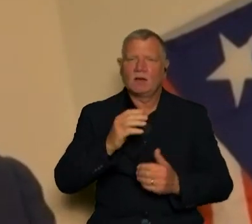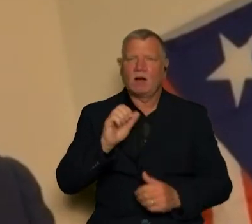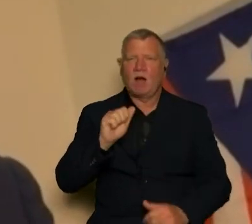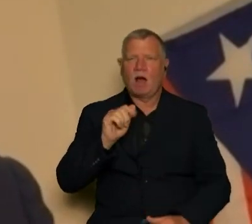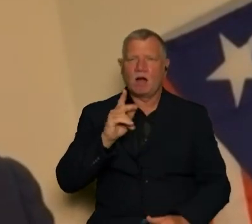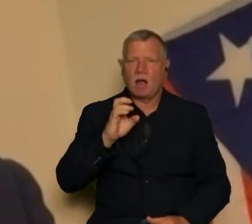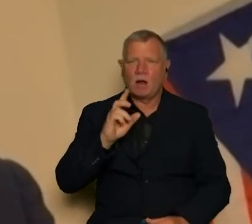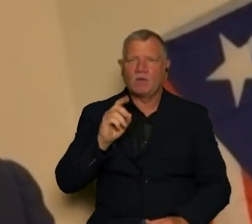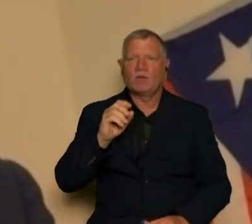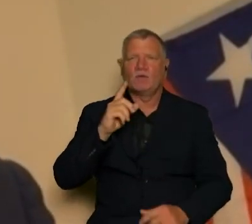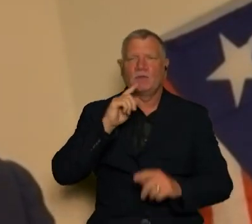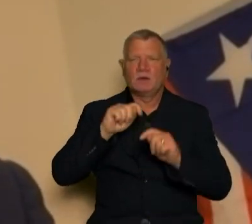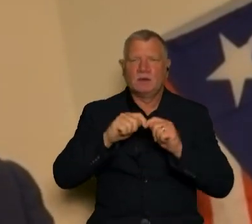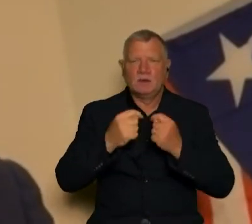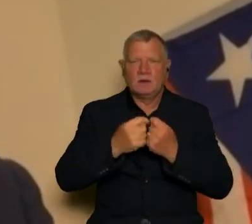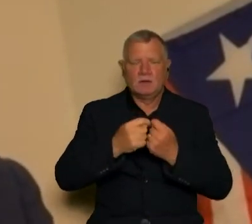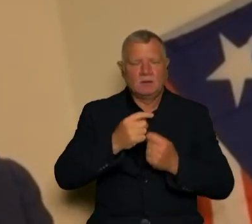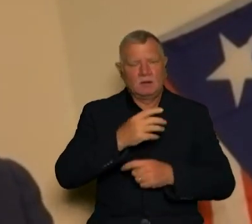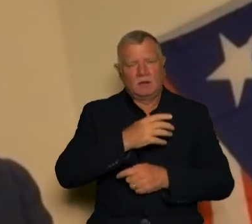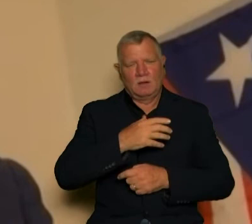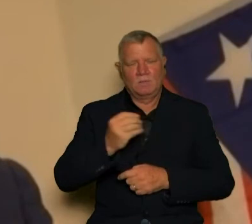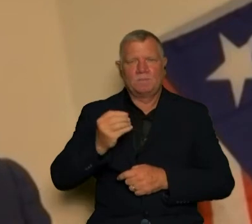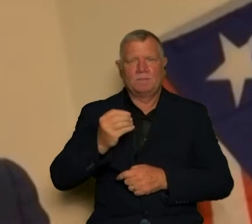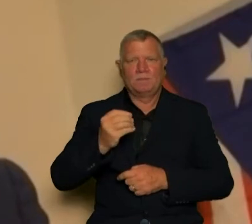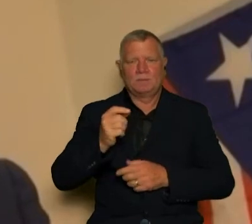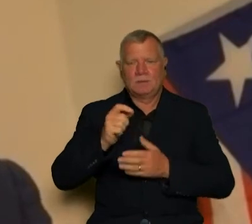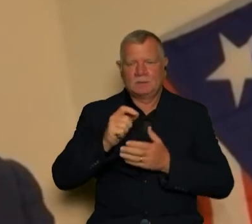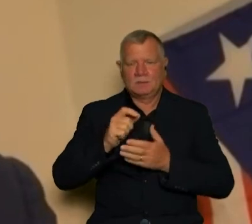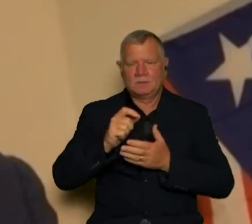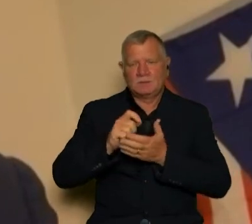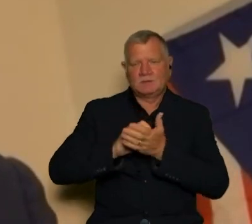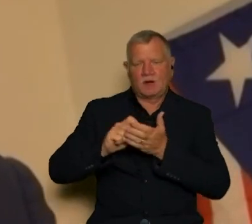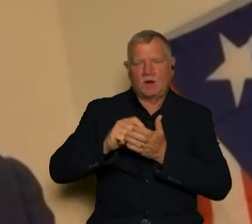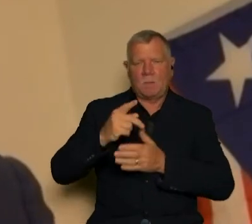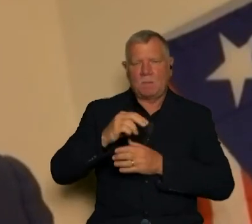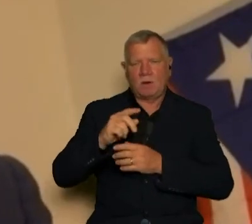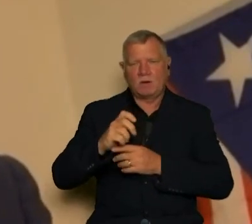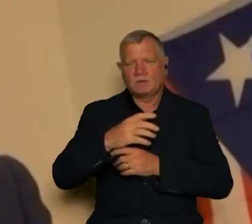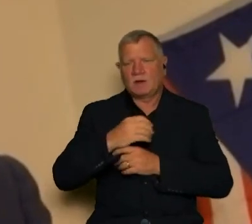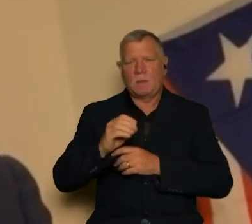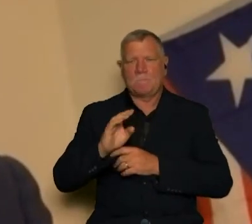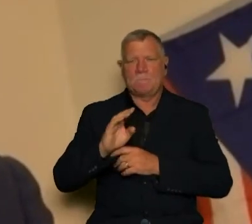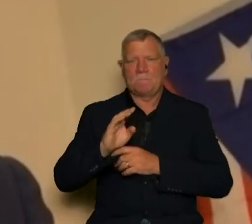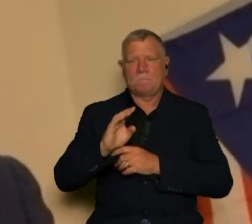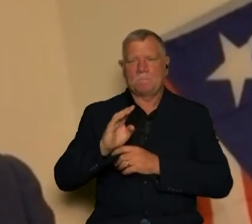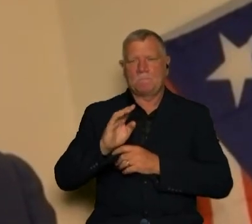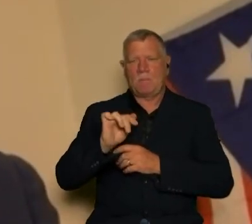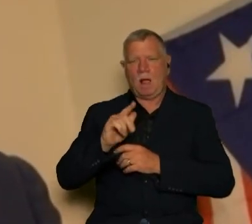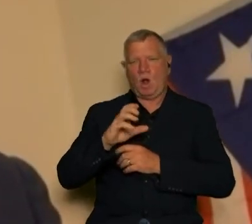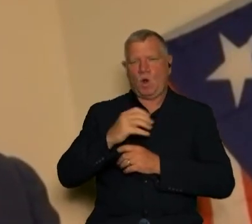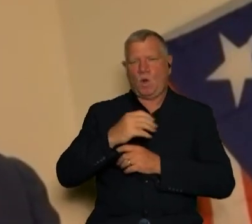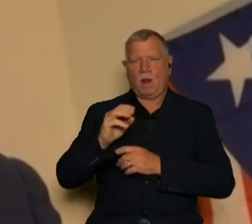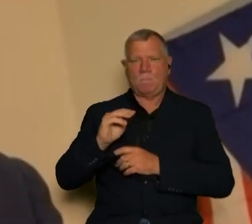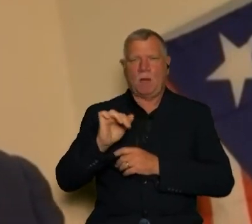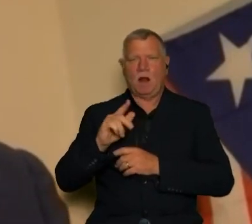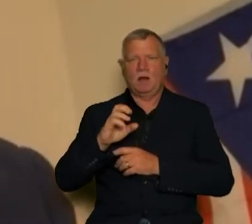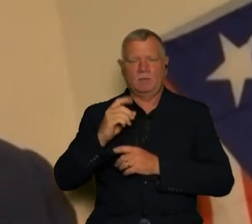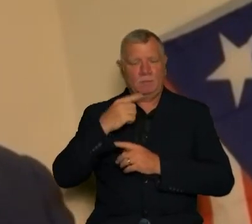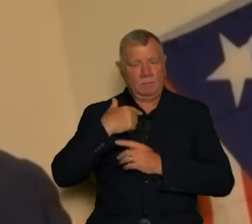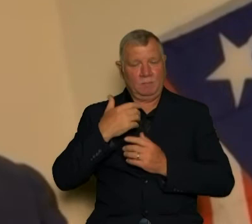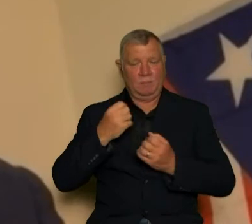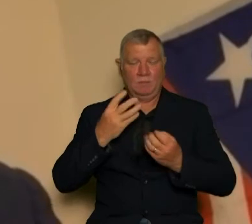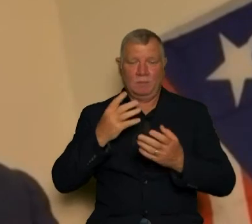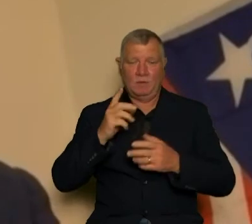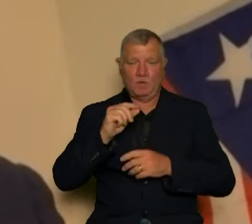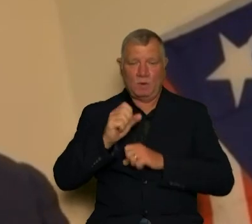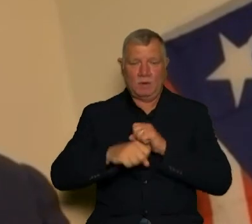Arnaldo and the team at FOMB and also Secretary Perez and Directors Blanco and Maldonado. Having spent, you know, over